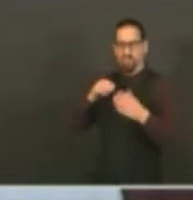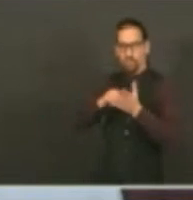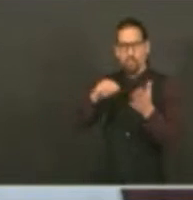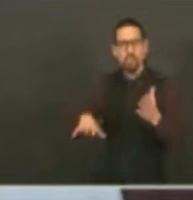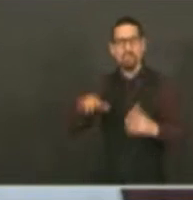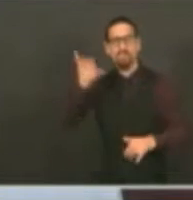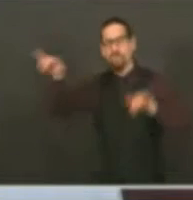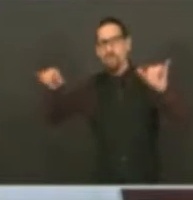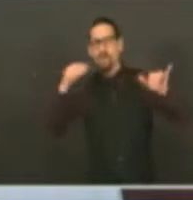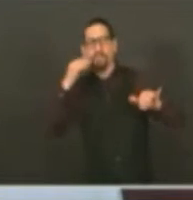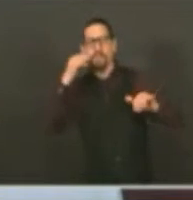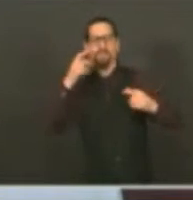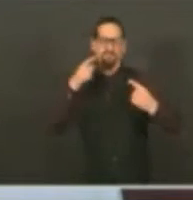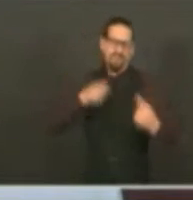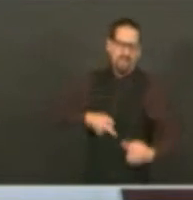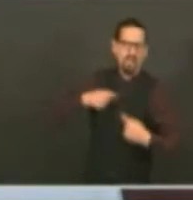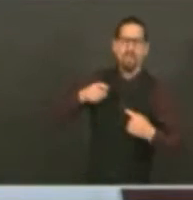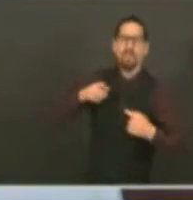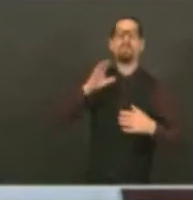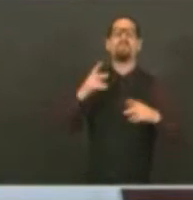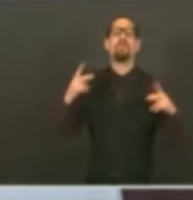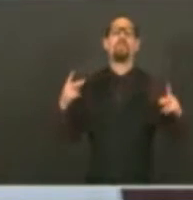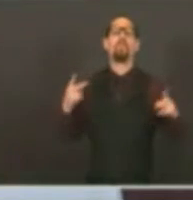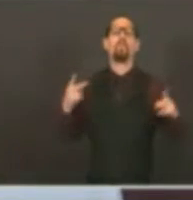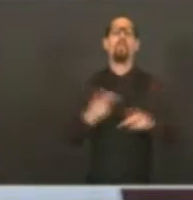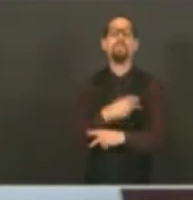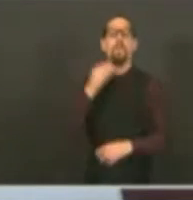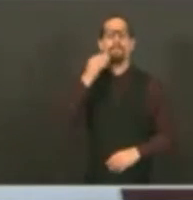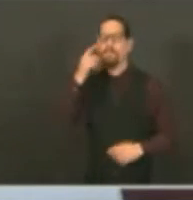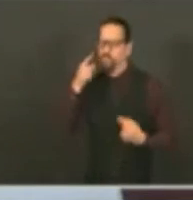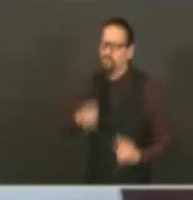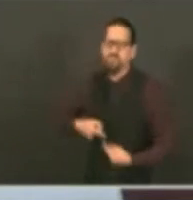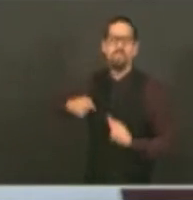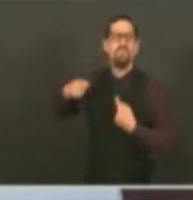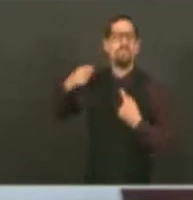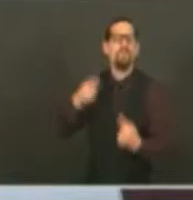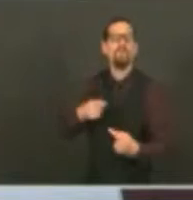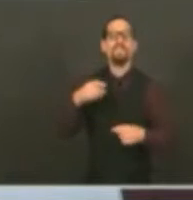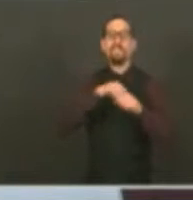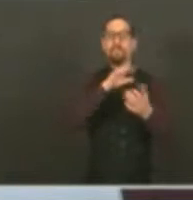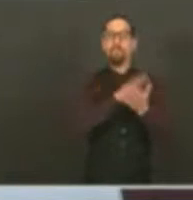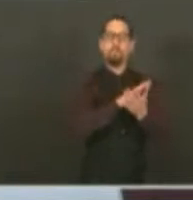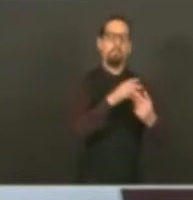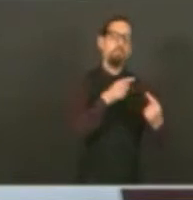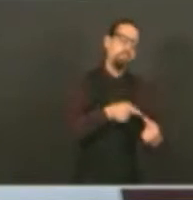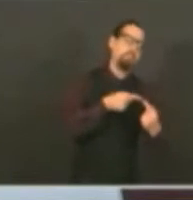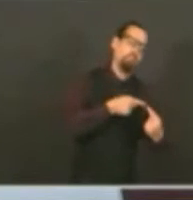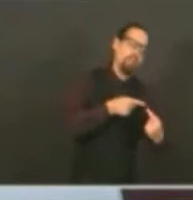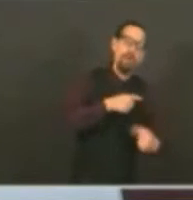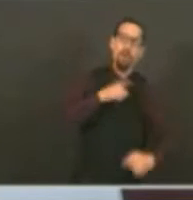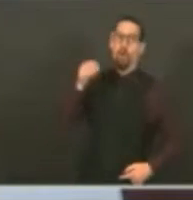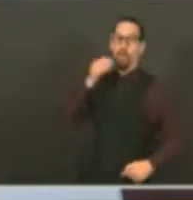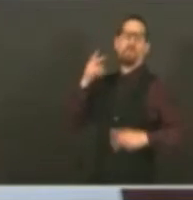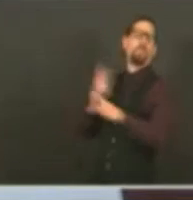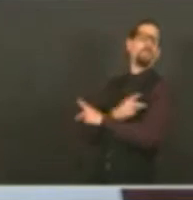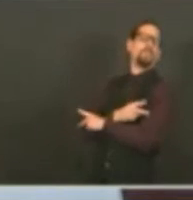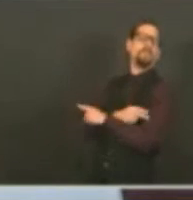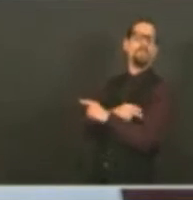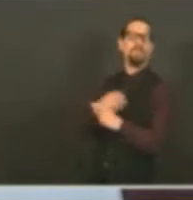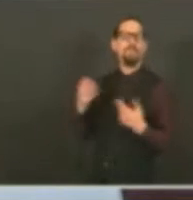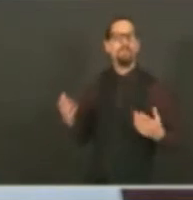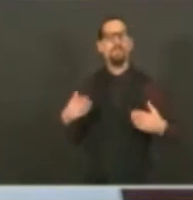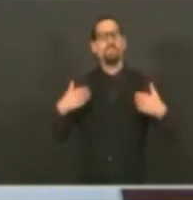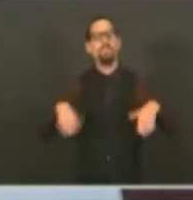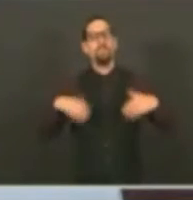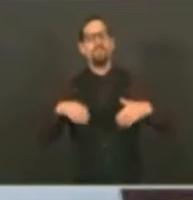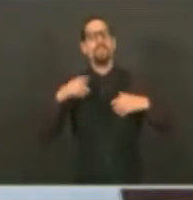so. We've tried to do everything that we can. We have a statewide pool of substitute teachers. We